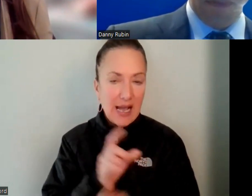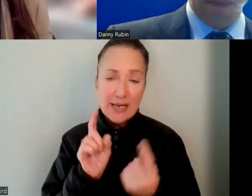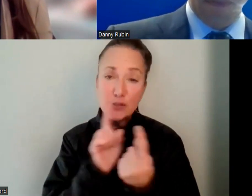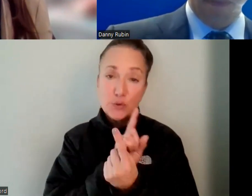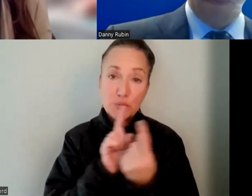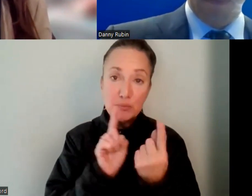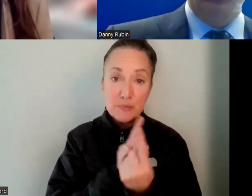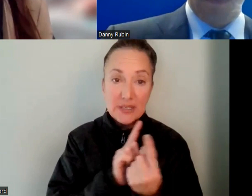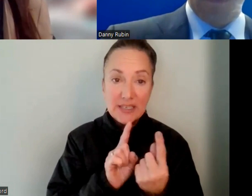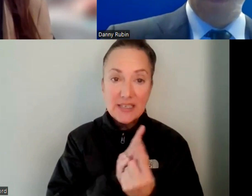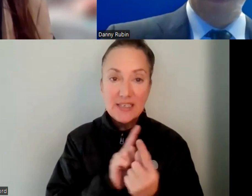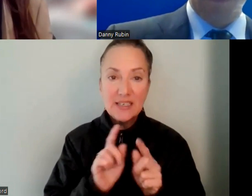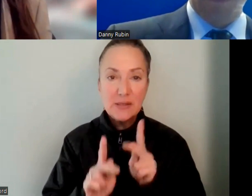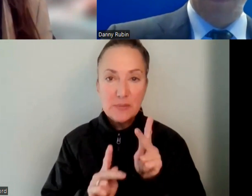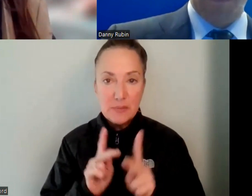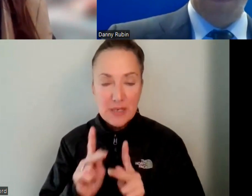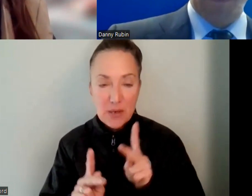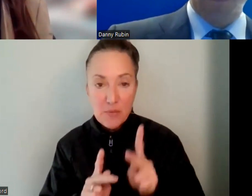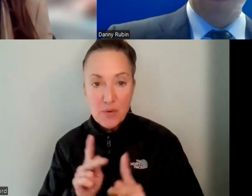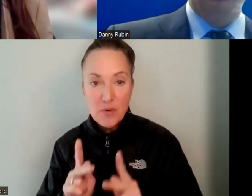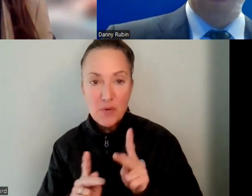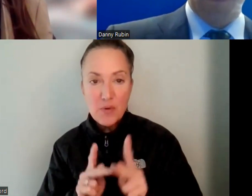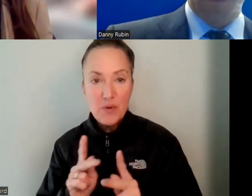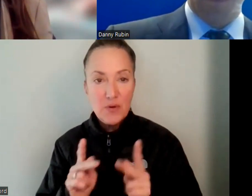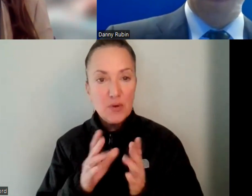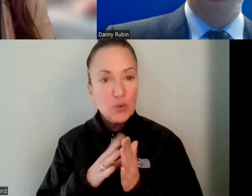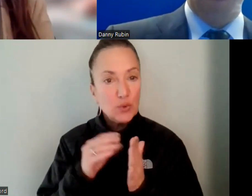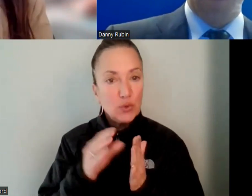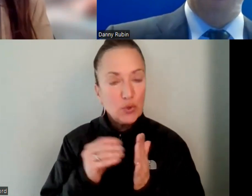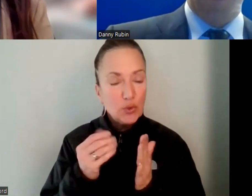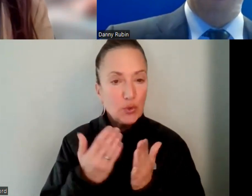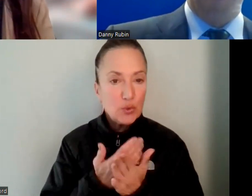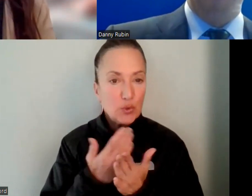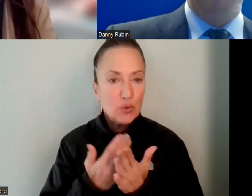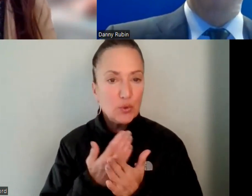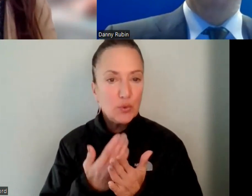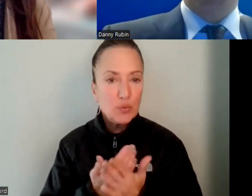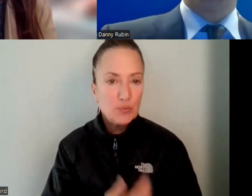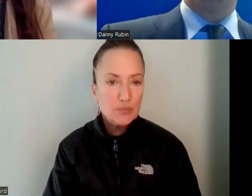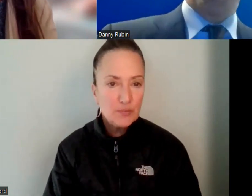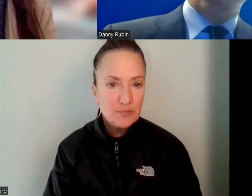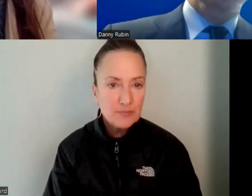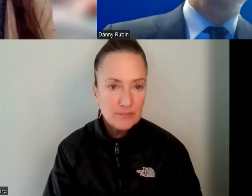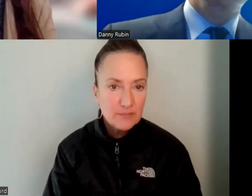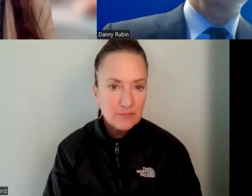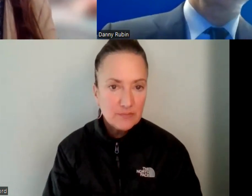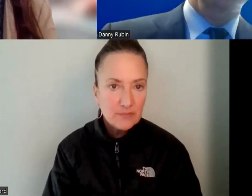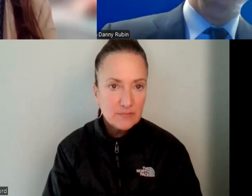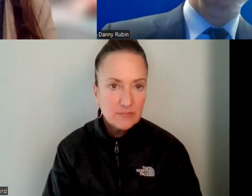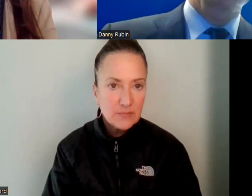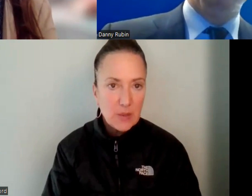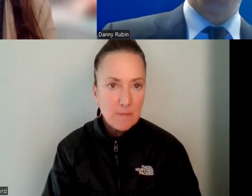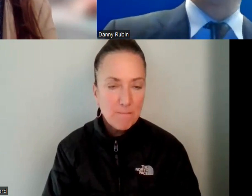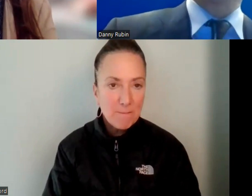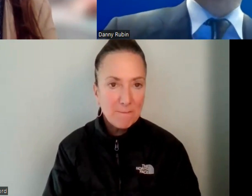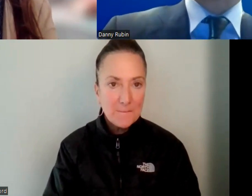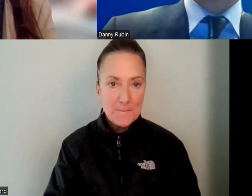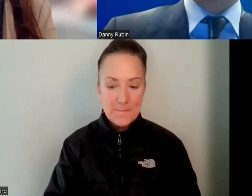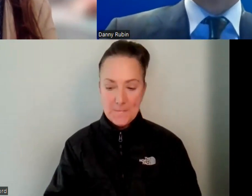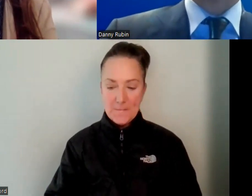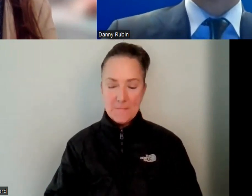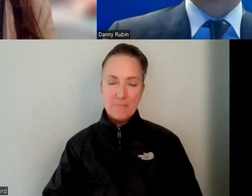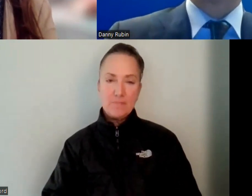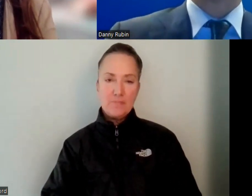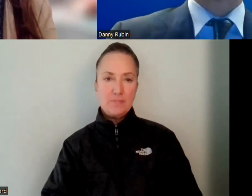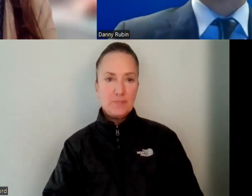a day and always share, like I always got to learn something new, so that's definitely that. That's great. I was trying to find, there's so many questions. I was